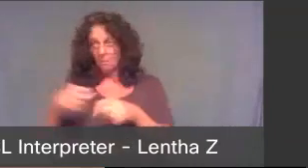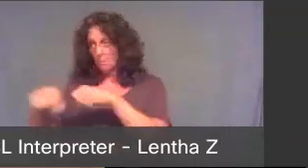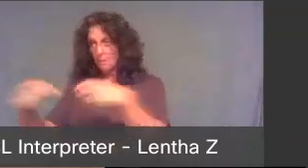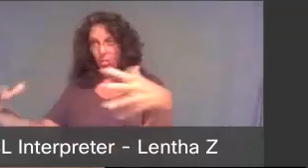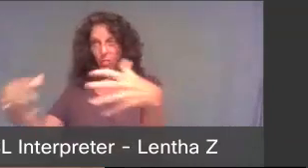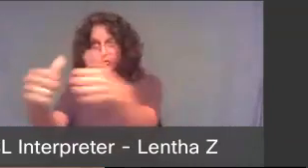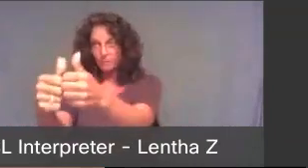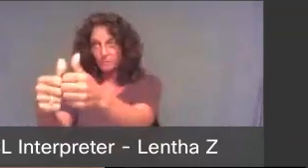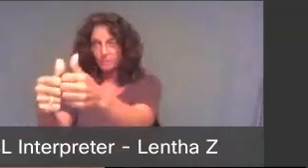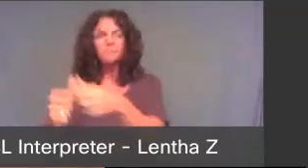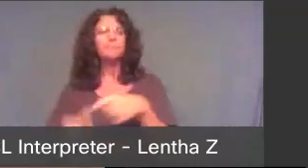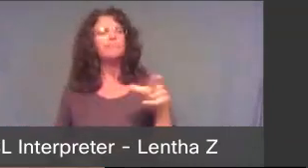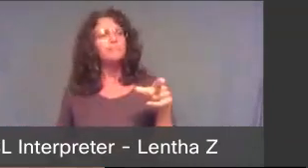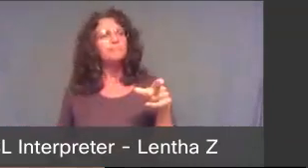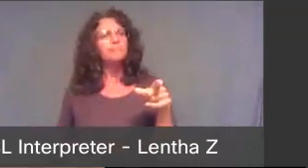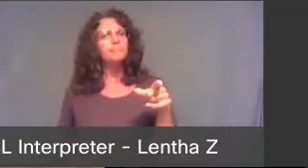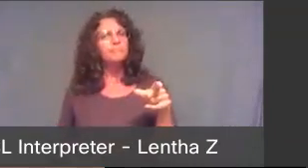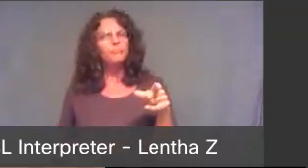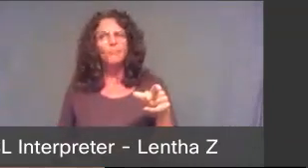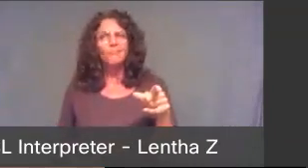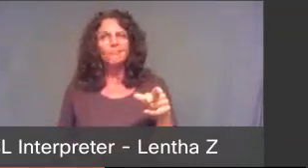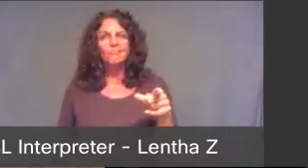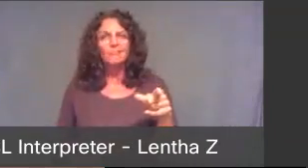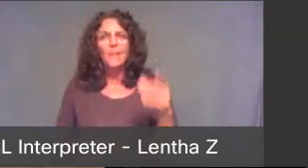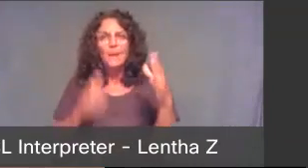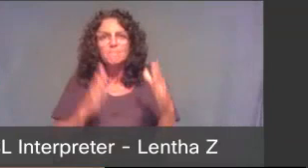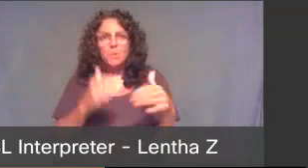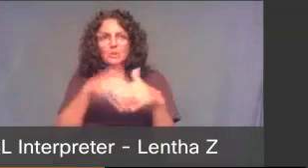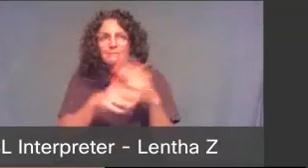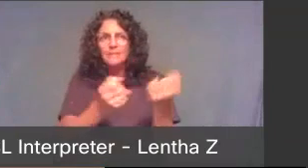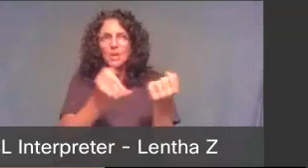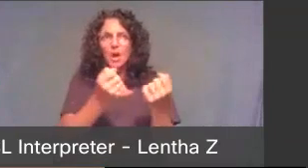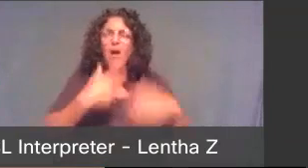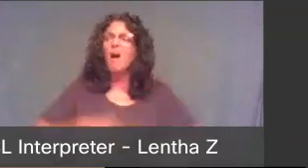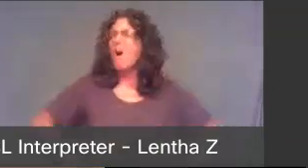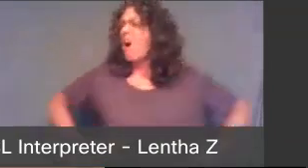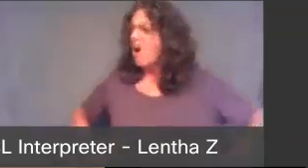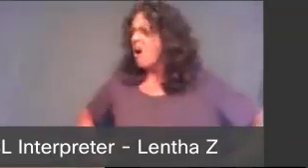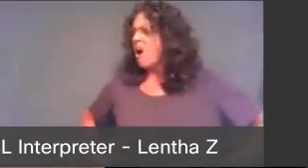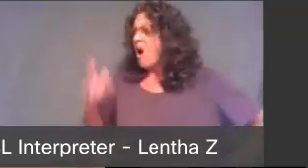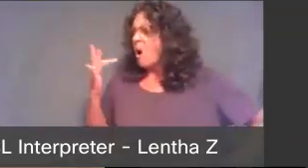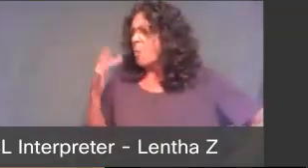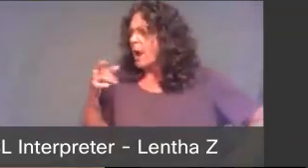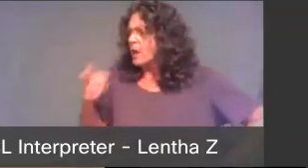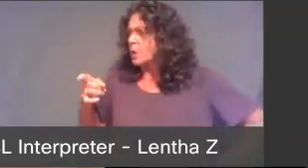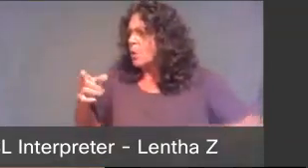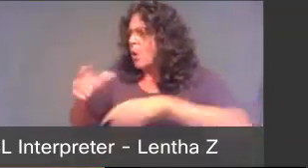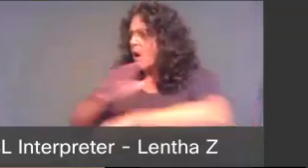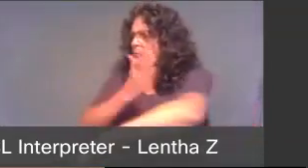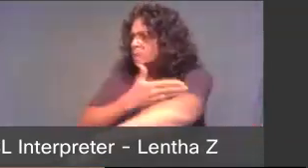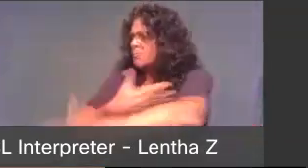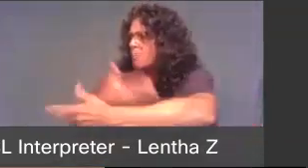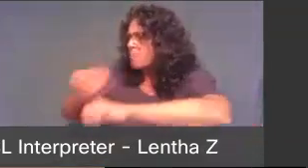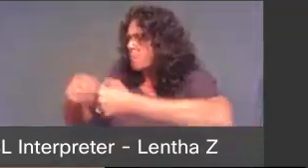the person in the car would never get out of their car and say, why on your bike, why is your arm broken? My arm's not broken. Why are